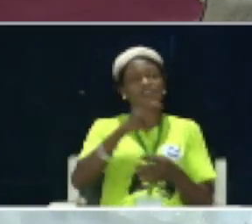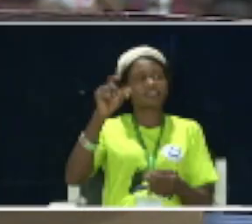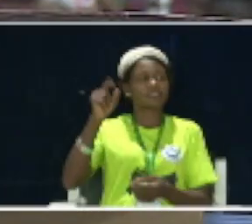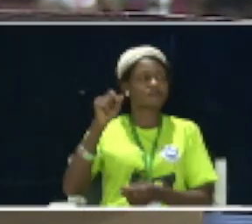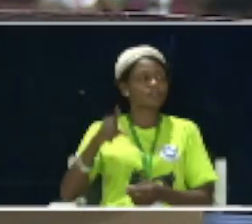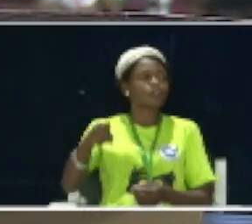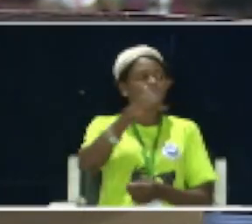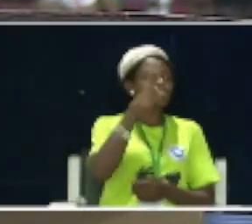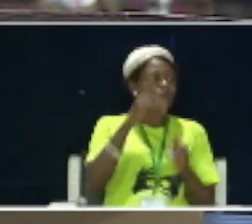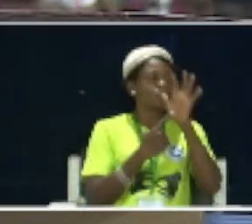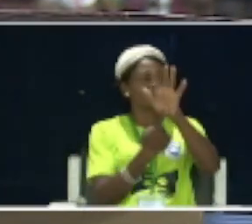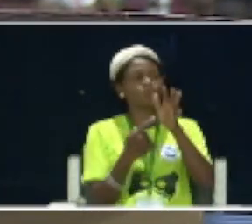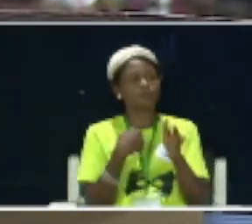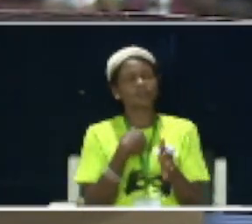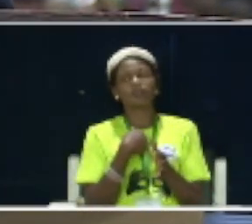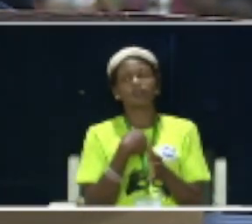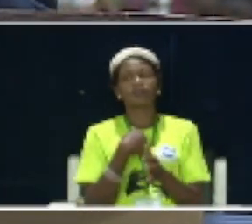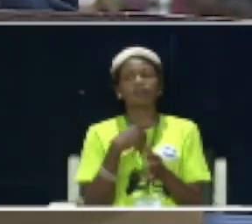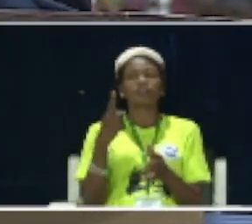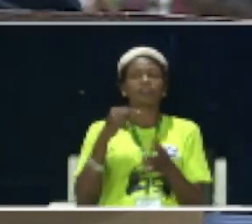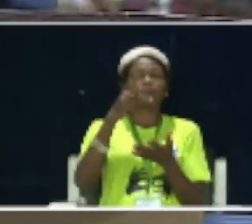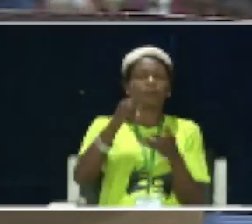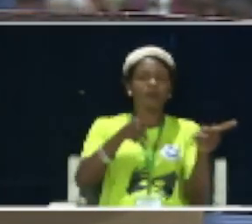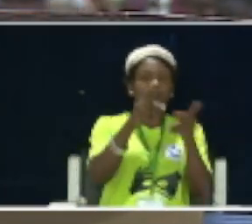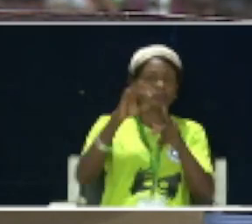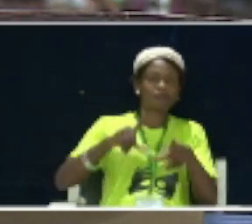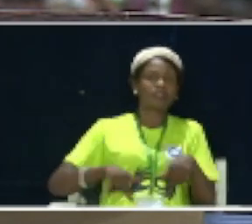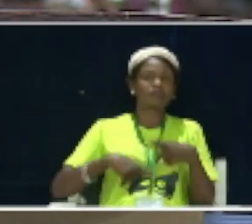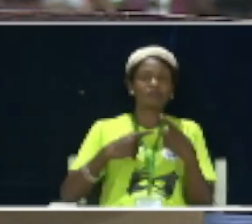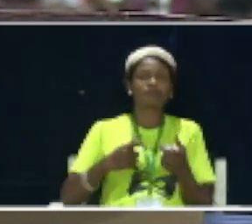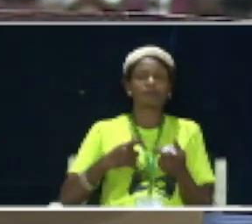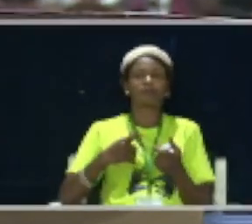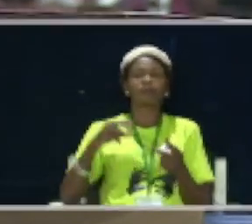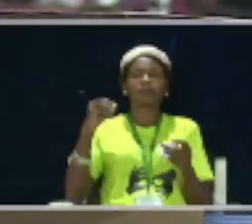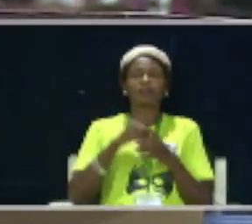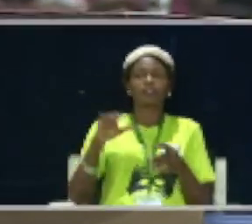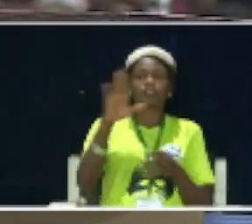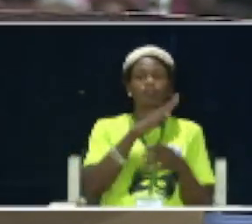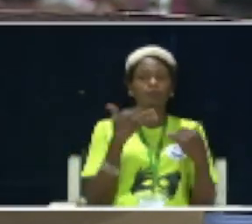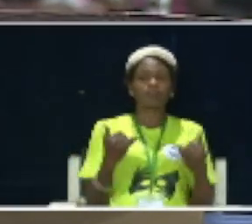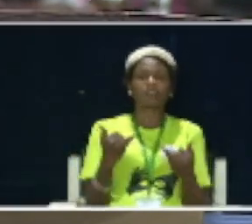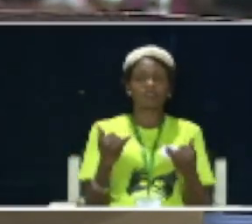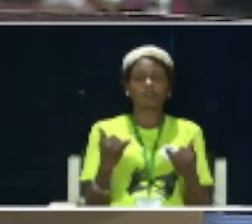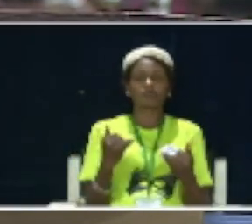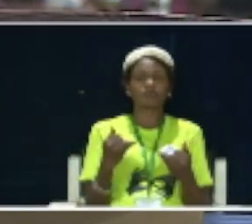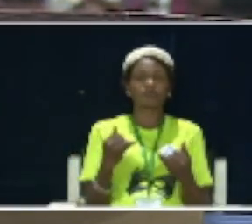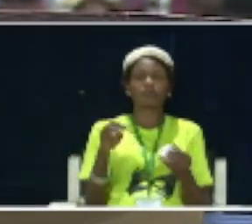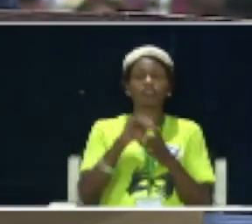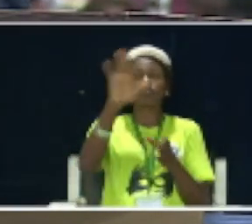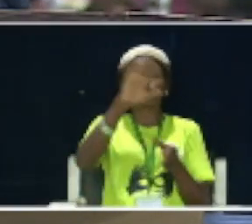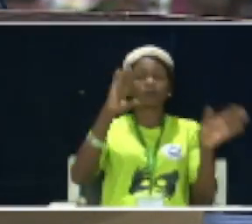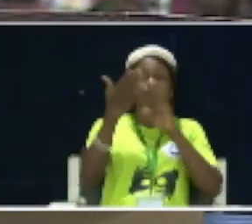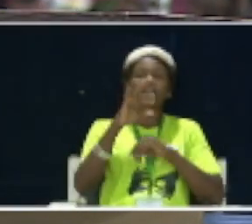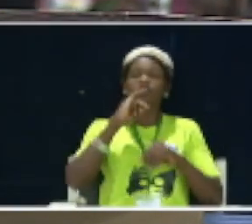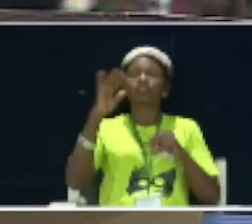You will show me the path of life. In your presence is fullness of